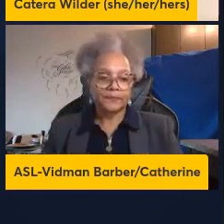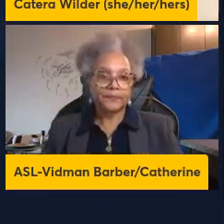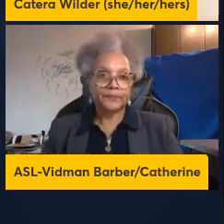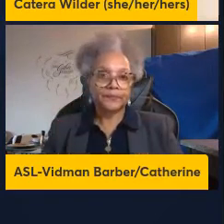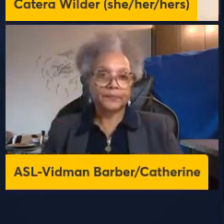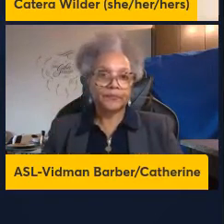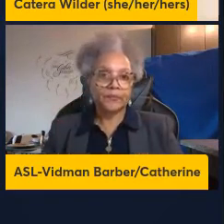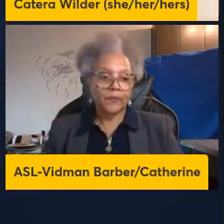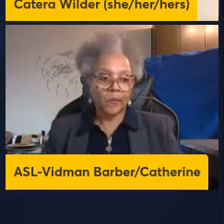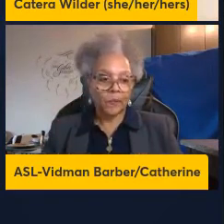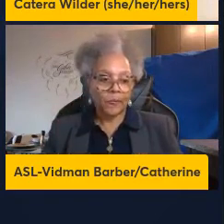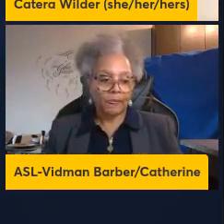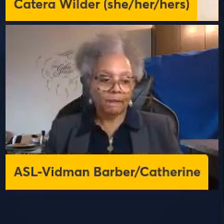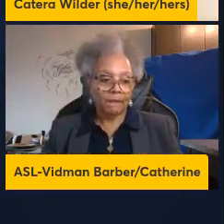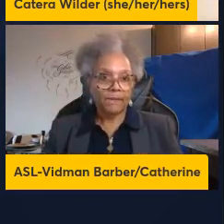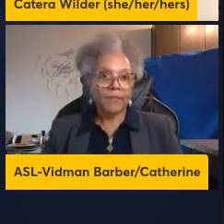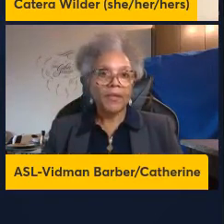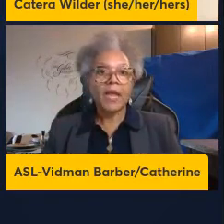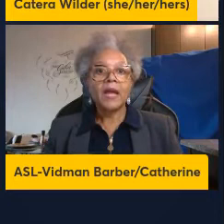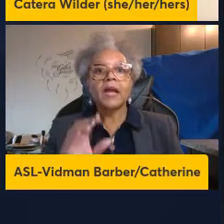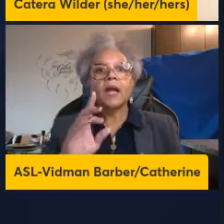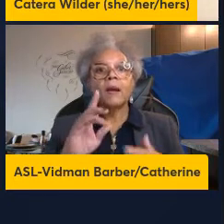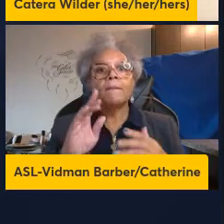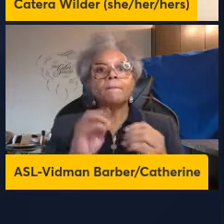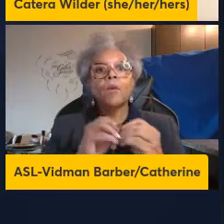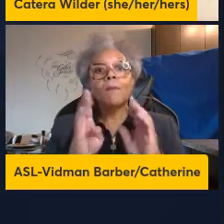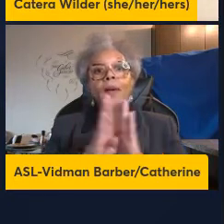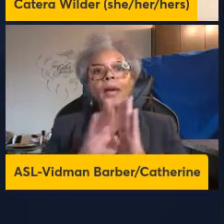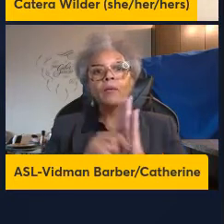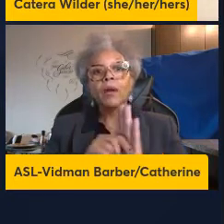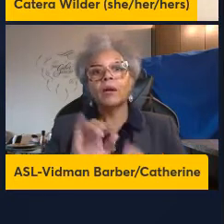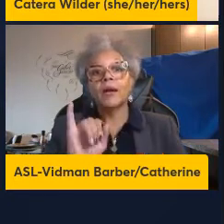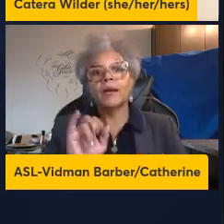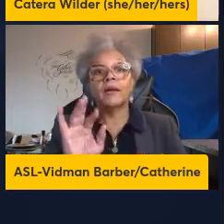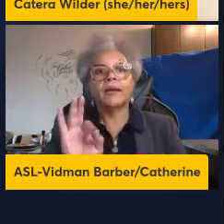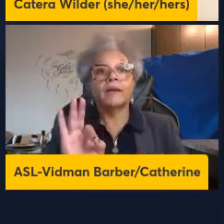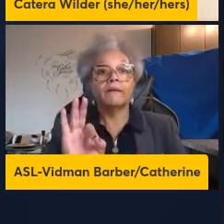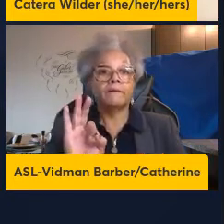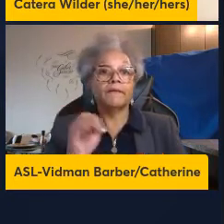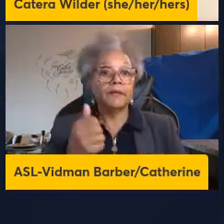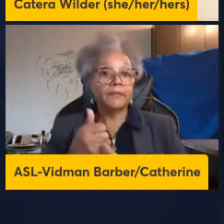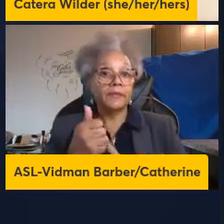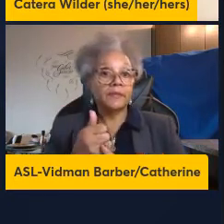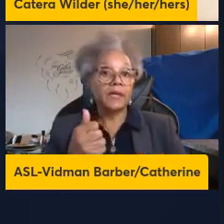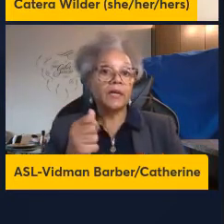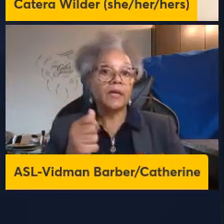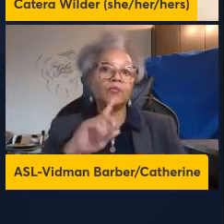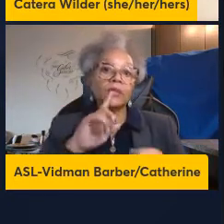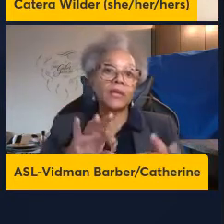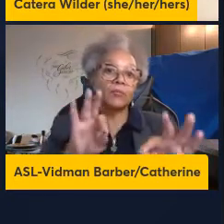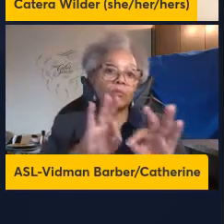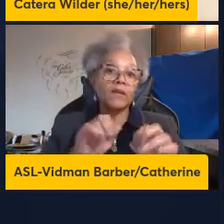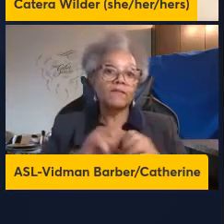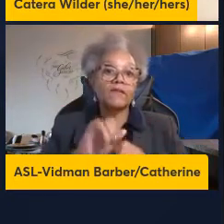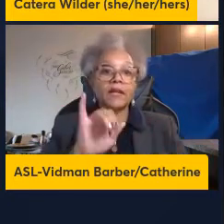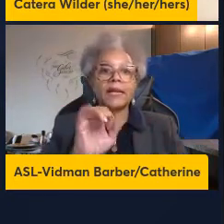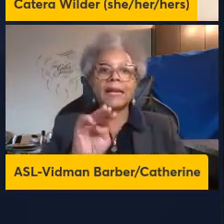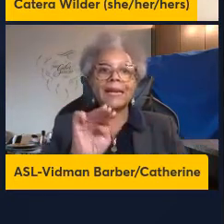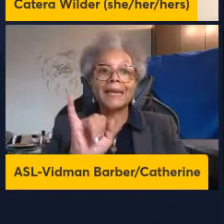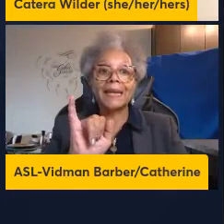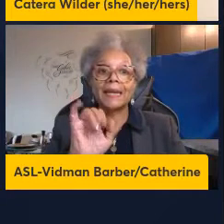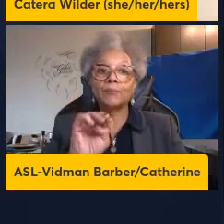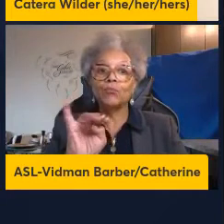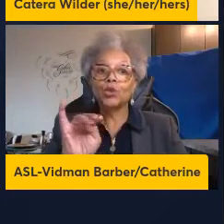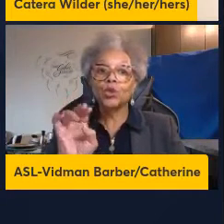just a little bit more background on interferons themselves. They're definitely important for immune responses. This is a Kaplan-Meier curve